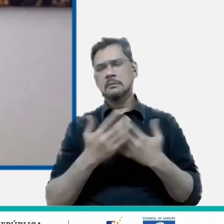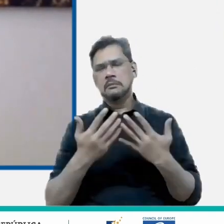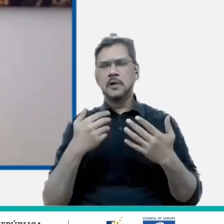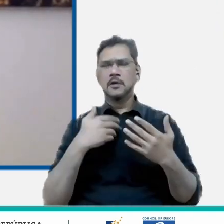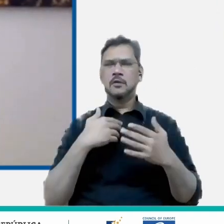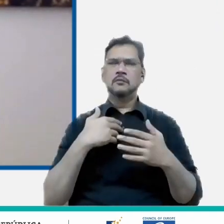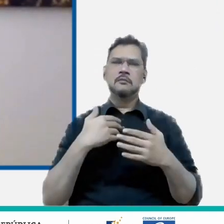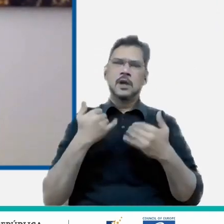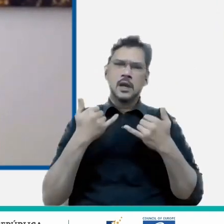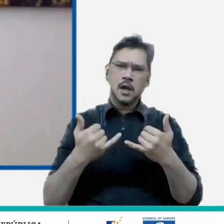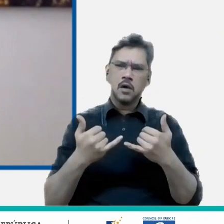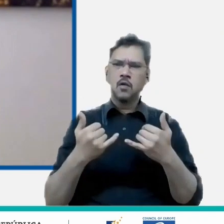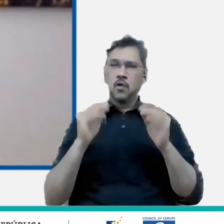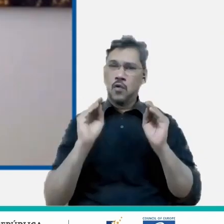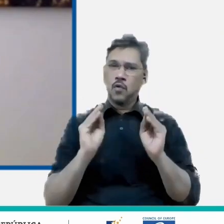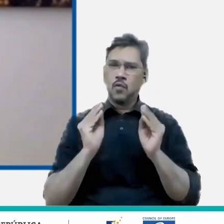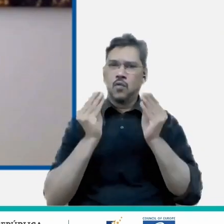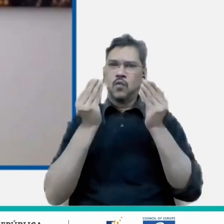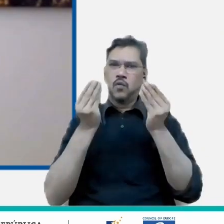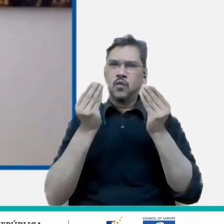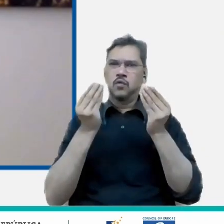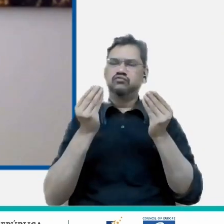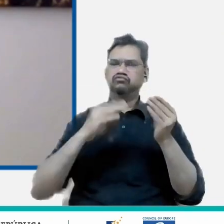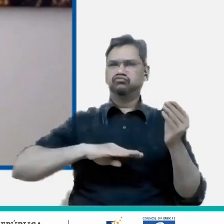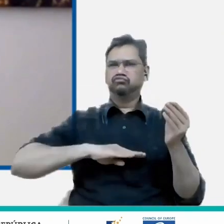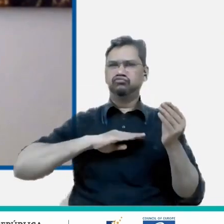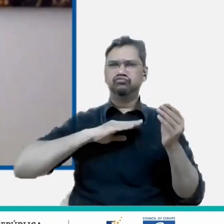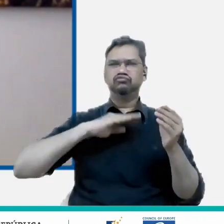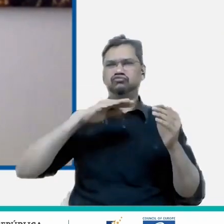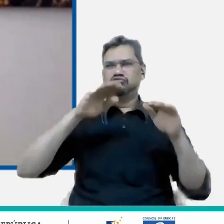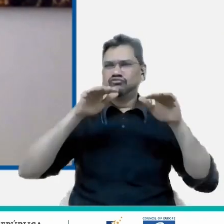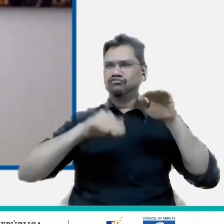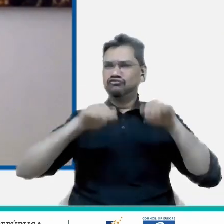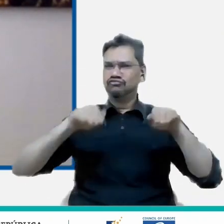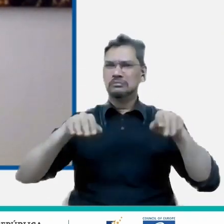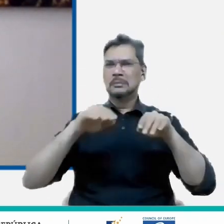youth in general in the work of our organization, but also in specifically